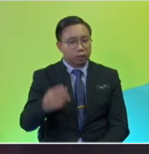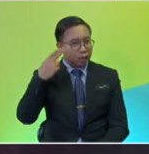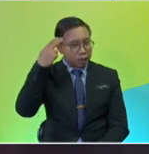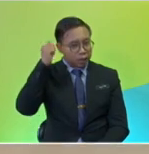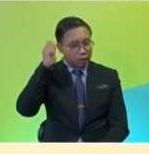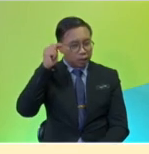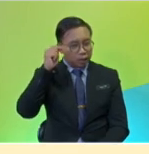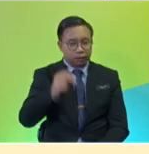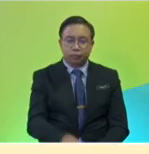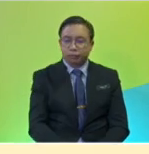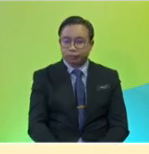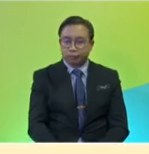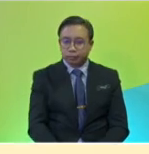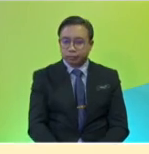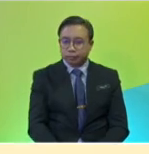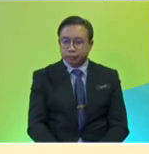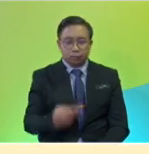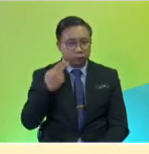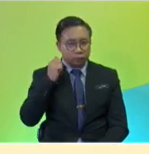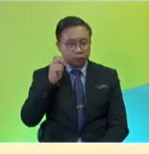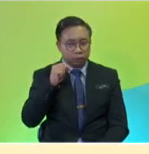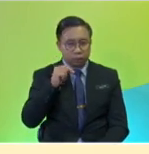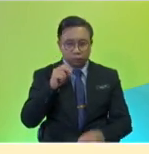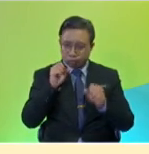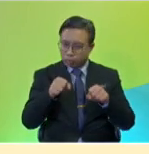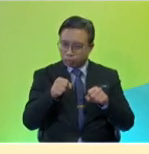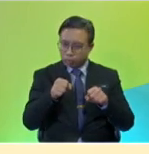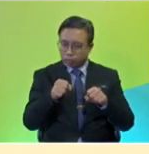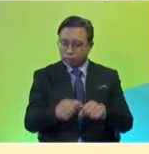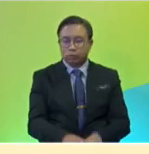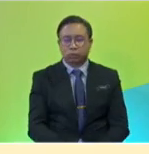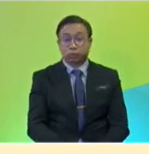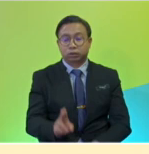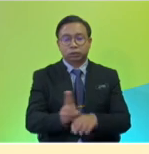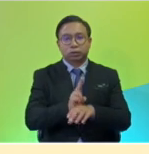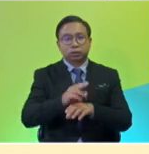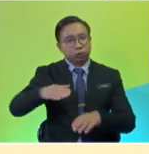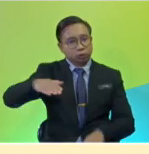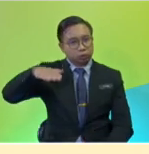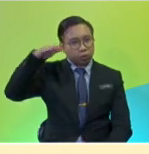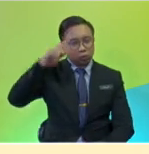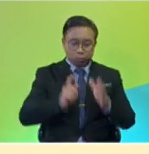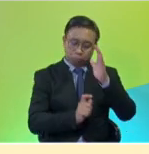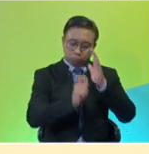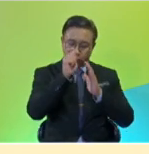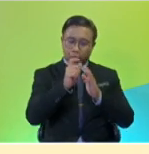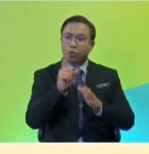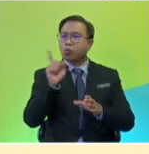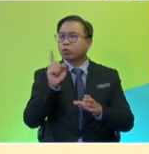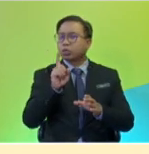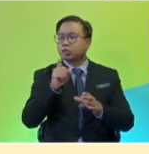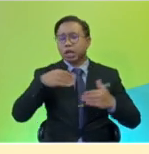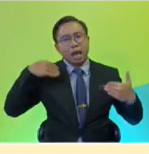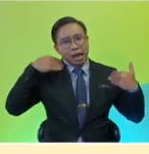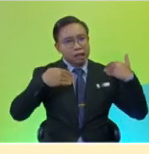Okay, Hannah. Maybe can we can use... Tall? Tall. Maybe tall, yeah. Tall. Hannah, which animal do you think is tall